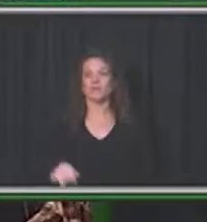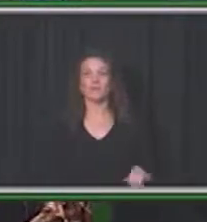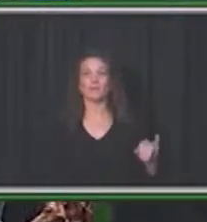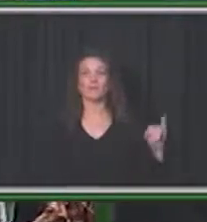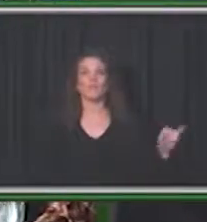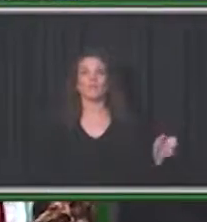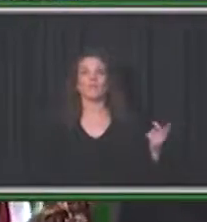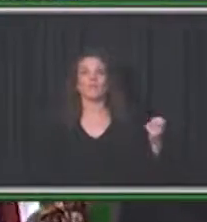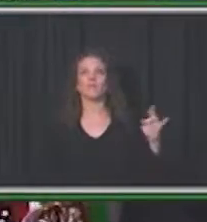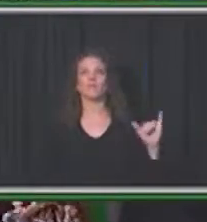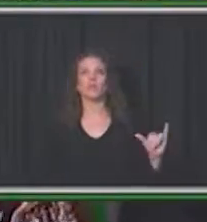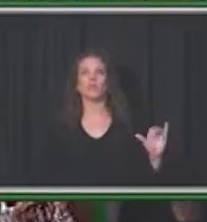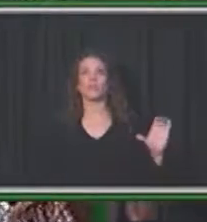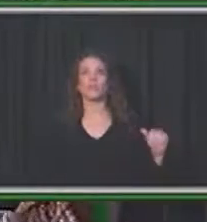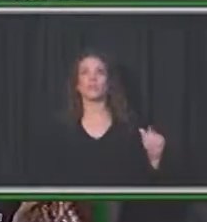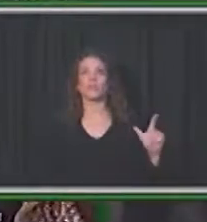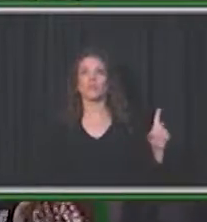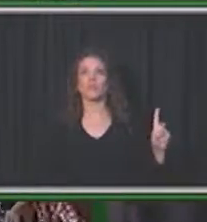Jeffrey Caldwell.